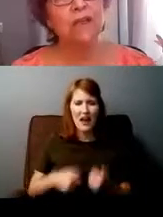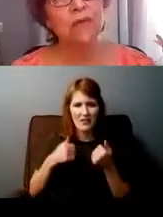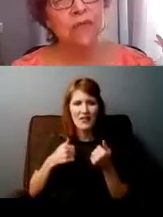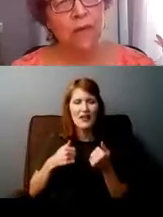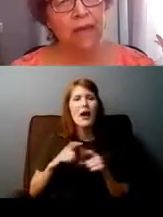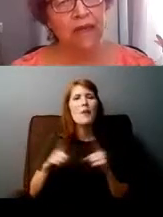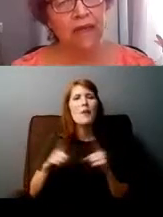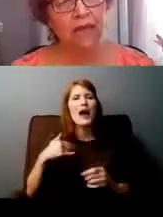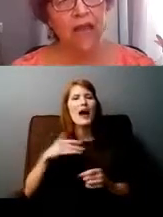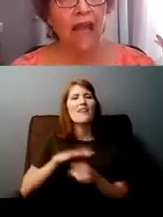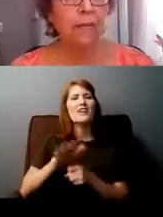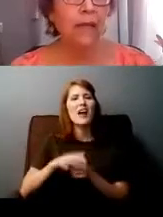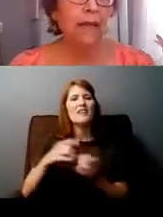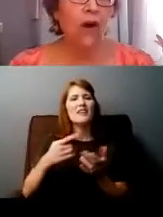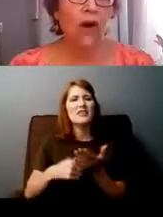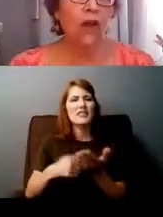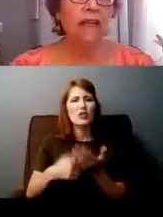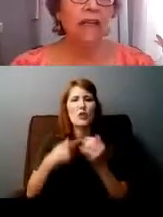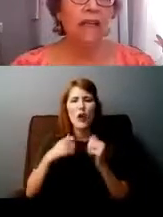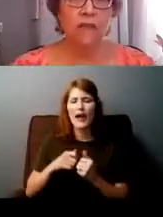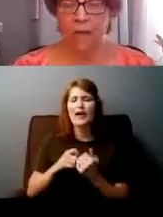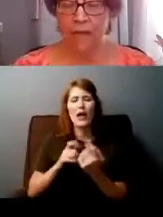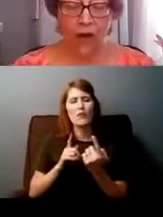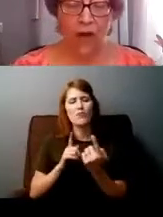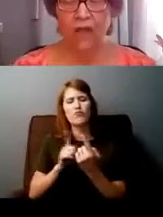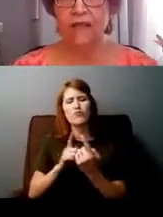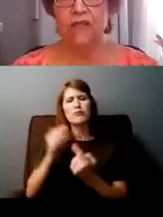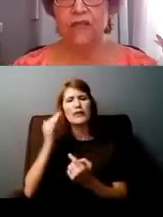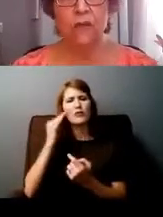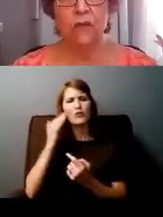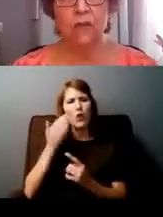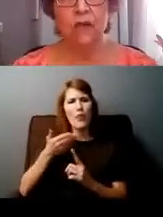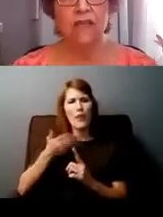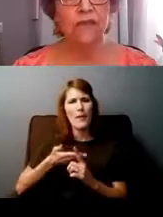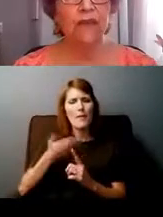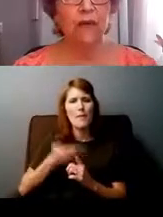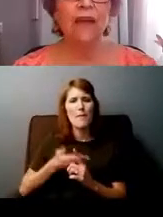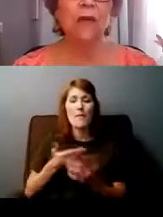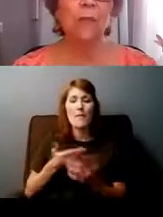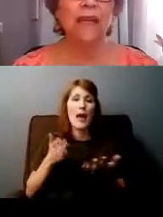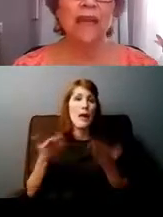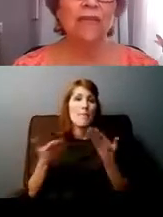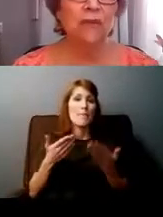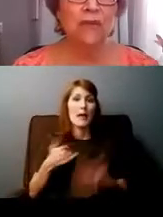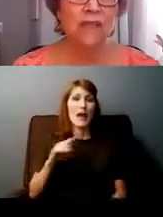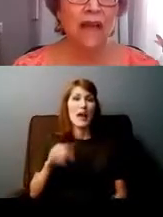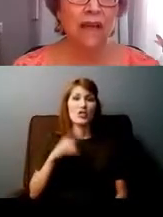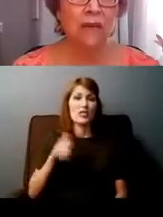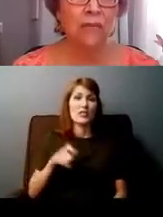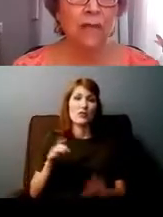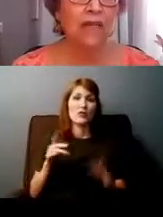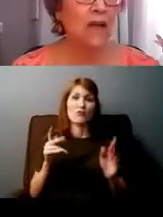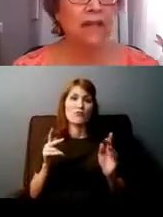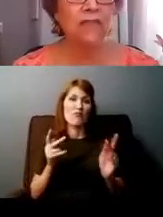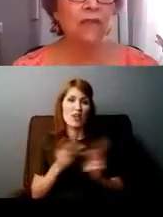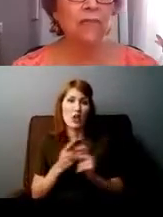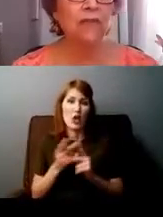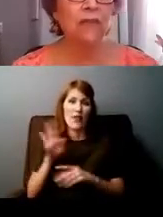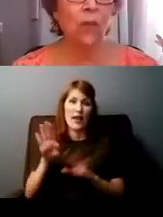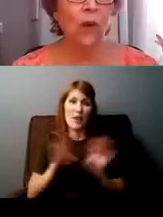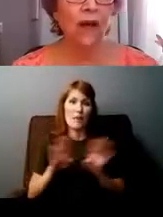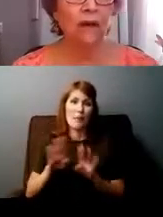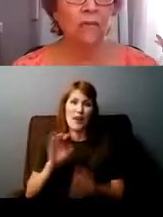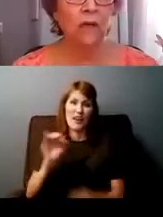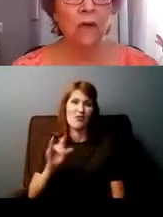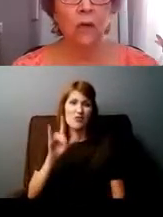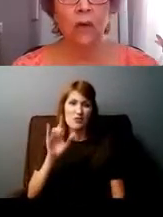get to know somebody. And maybe all it is, maybe all I can do is figure out their behavioral style by talking to them for a